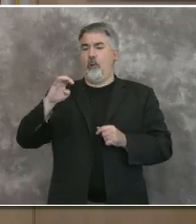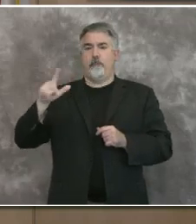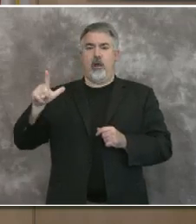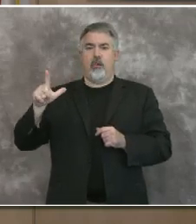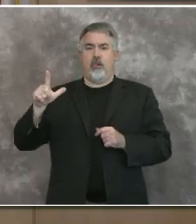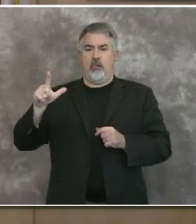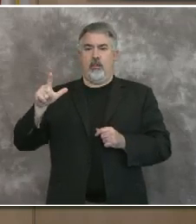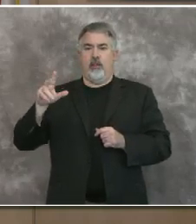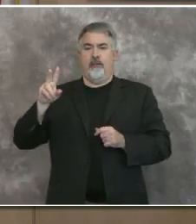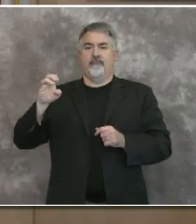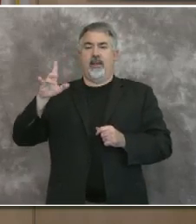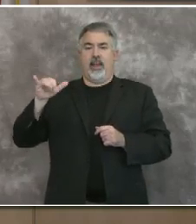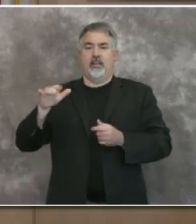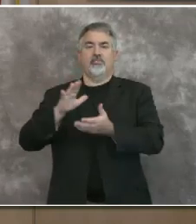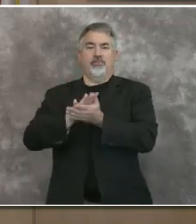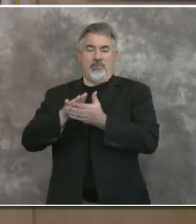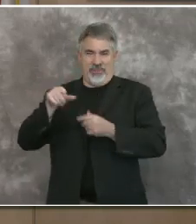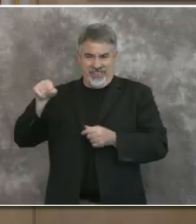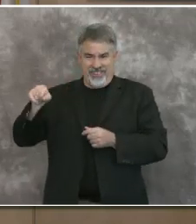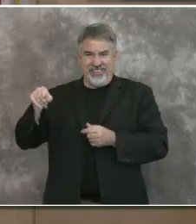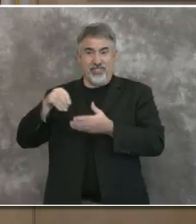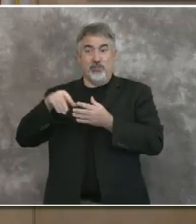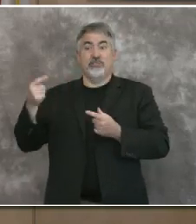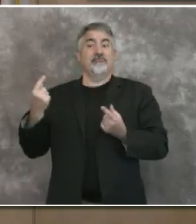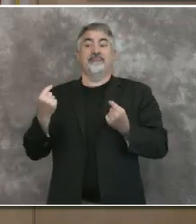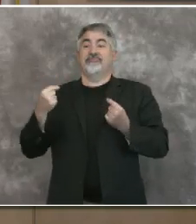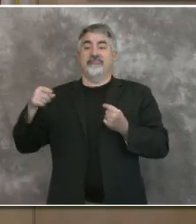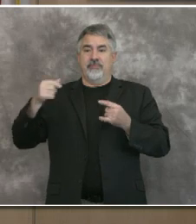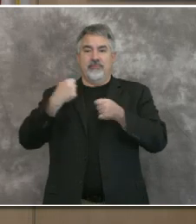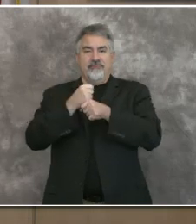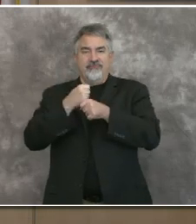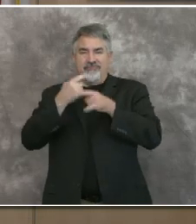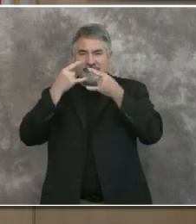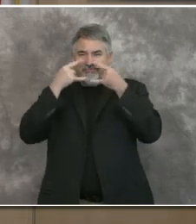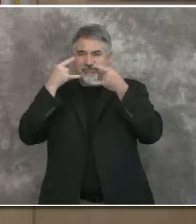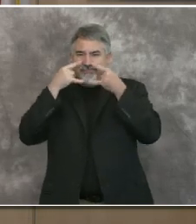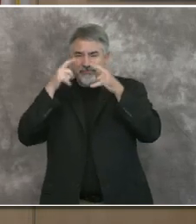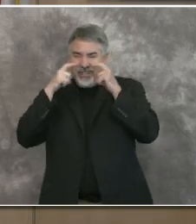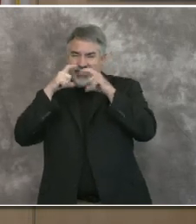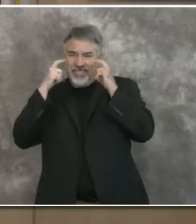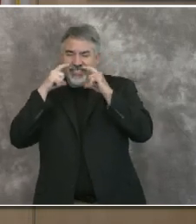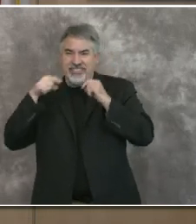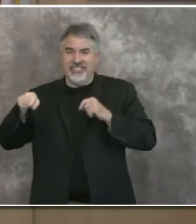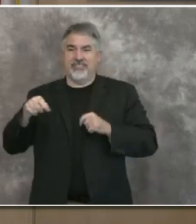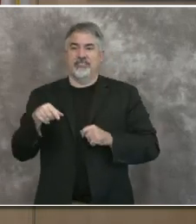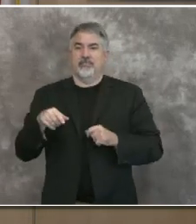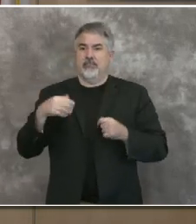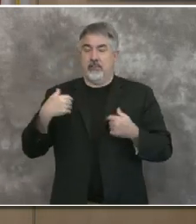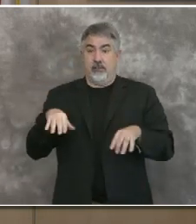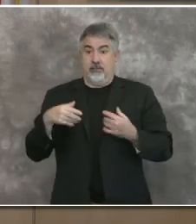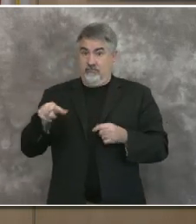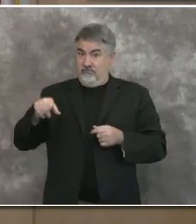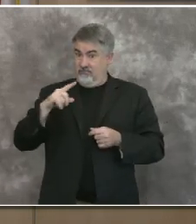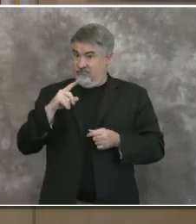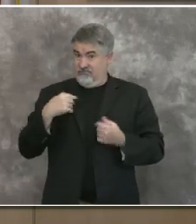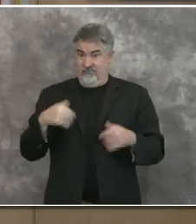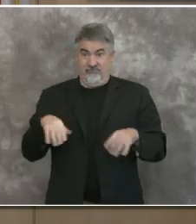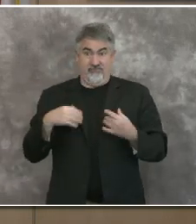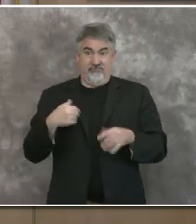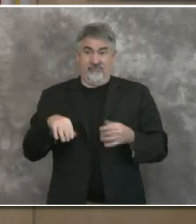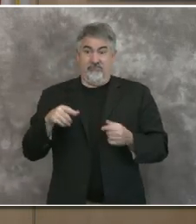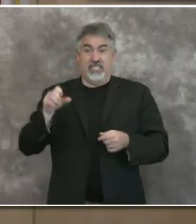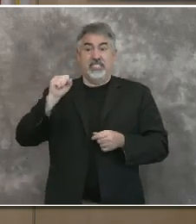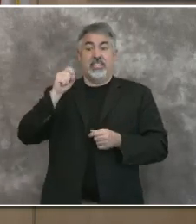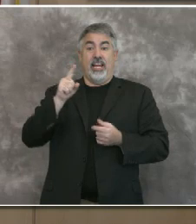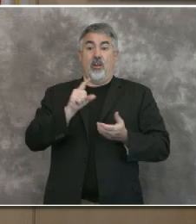purchase surgical masks for medical, public safety, and social service agencies. According to the San Diego Union, Ruby